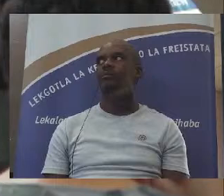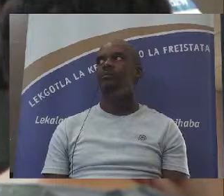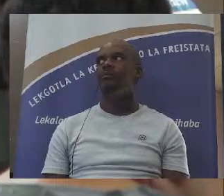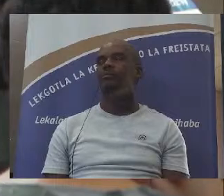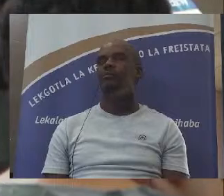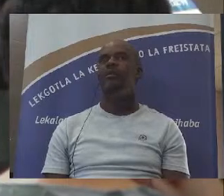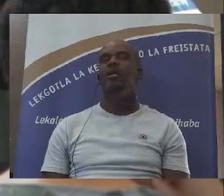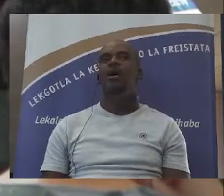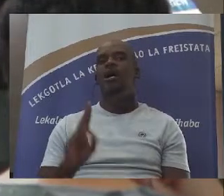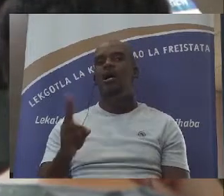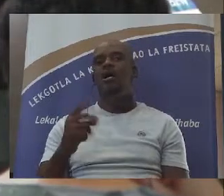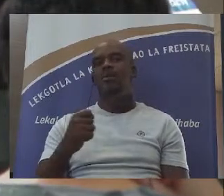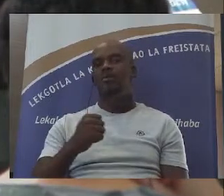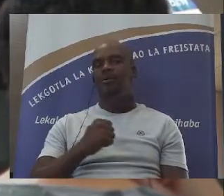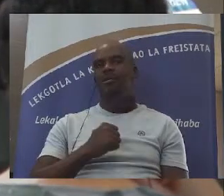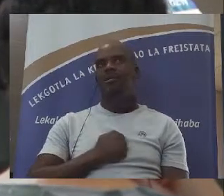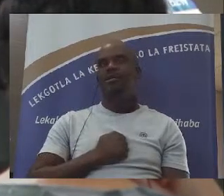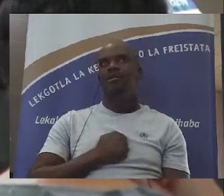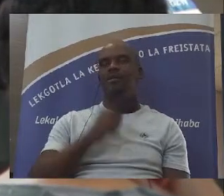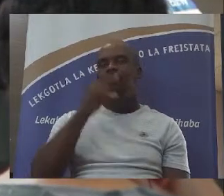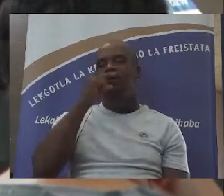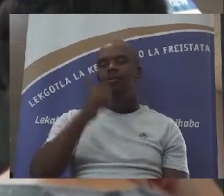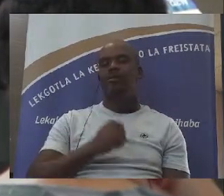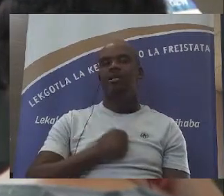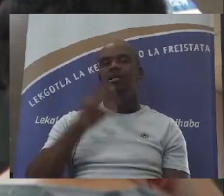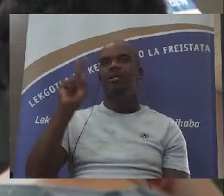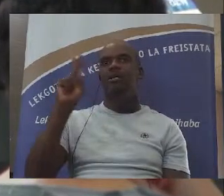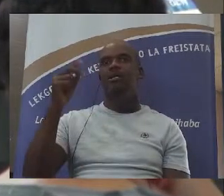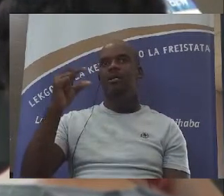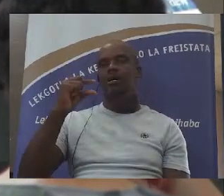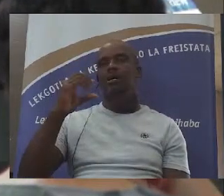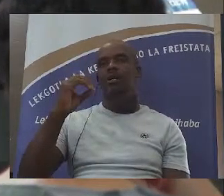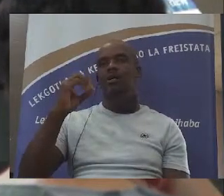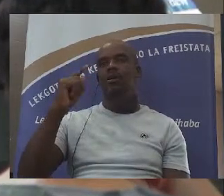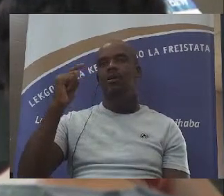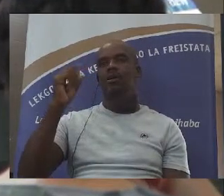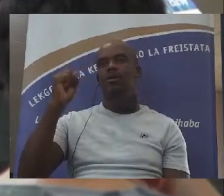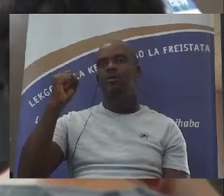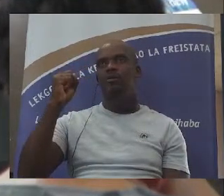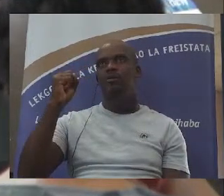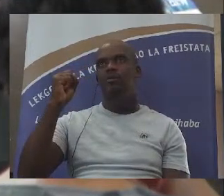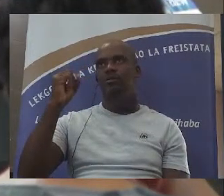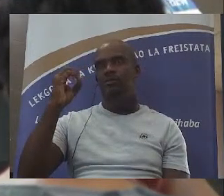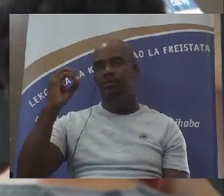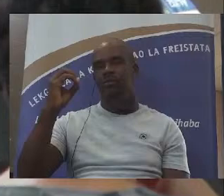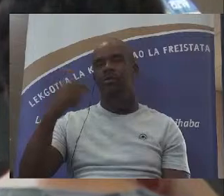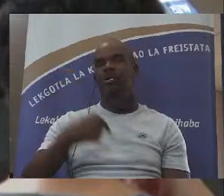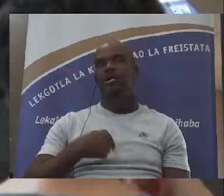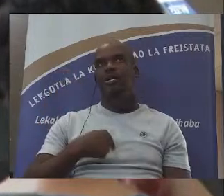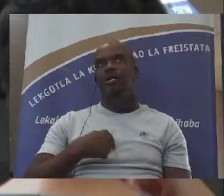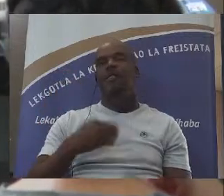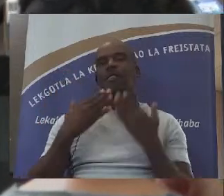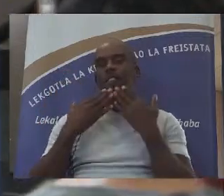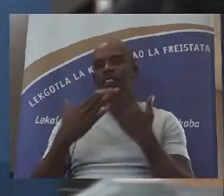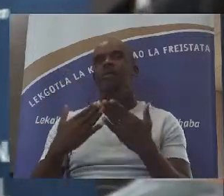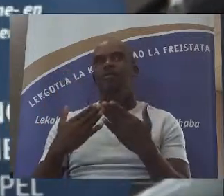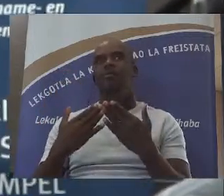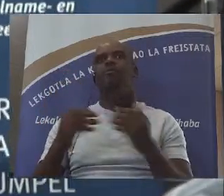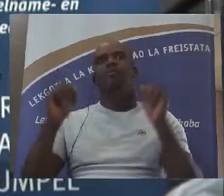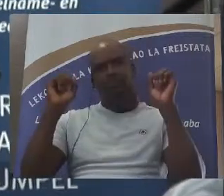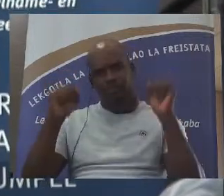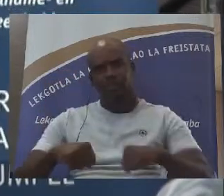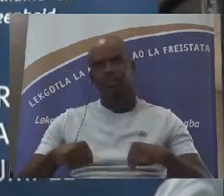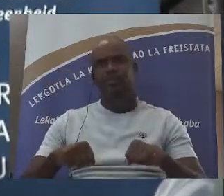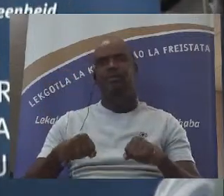Na ke khotso mran tate Koloi ke fitlhile hape ke a leboha mono le nna ke ema le ntate